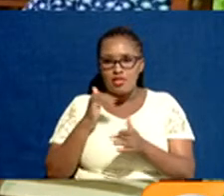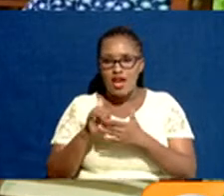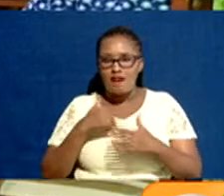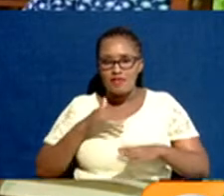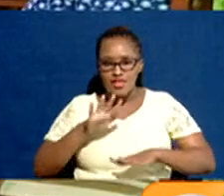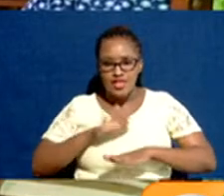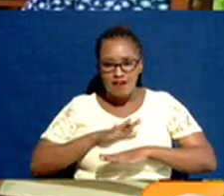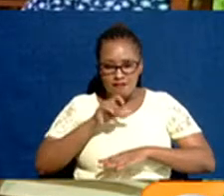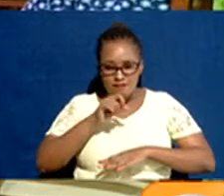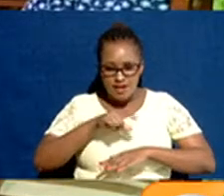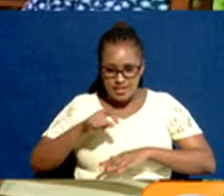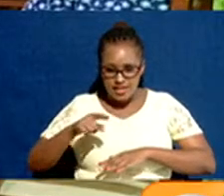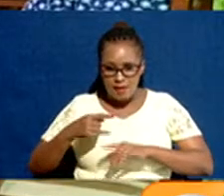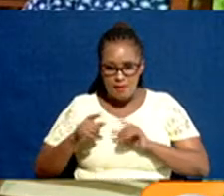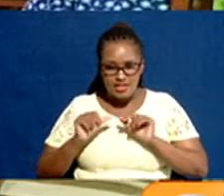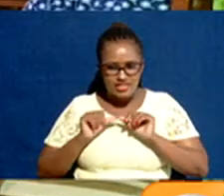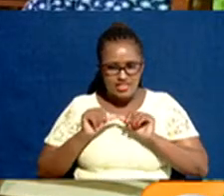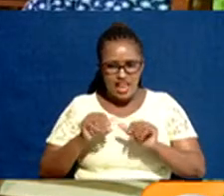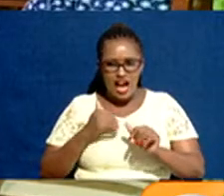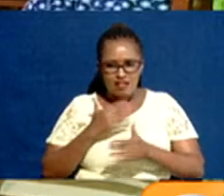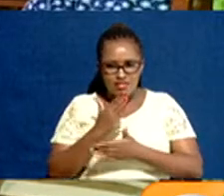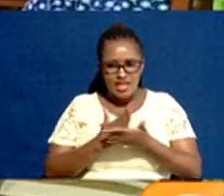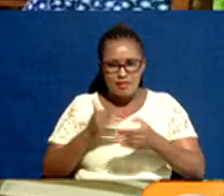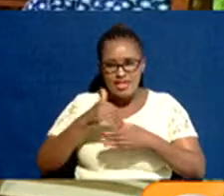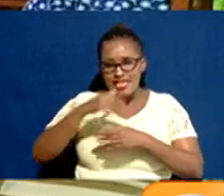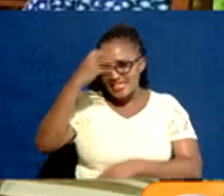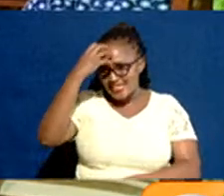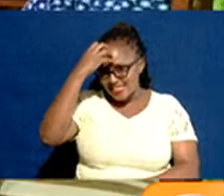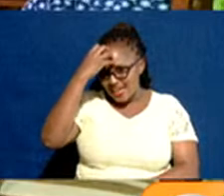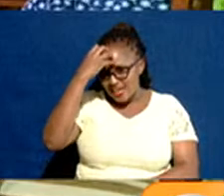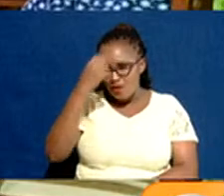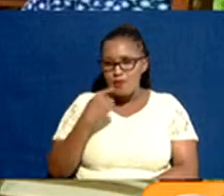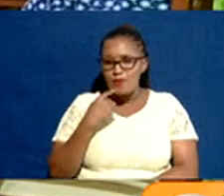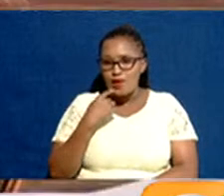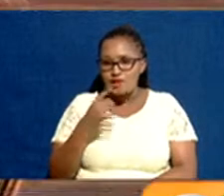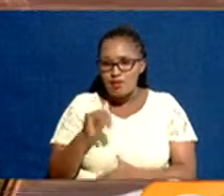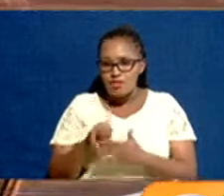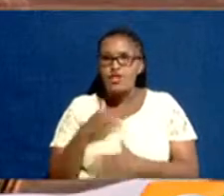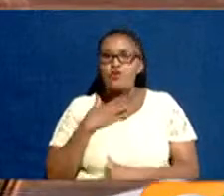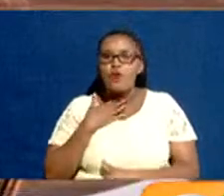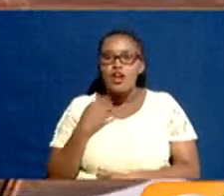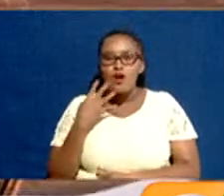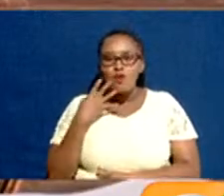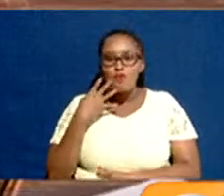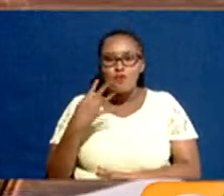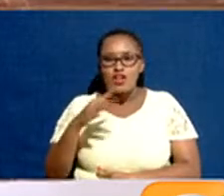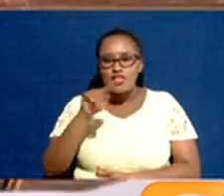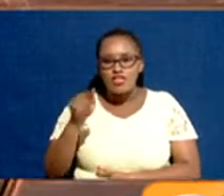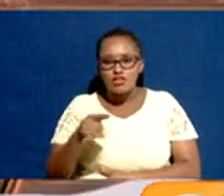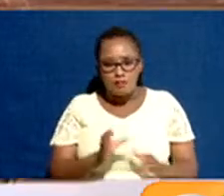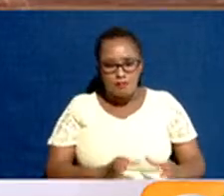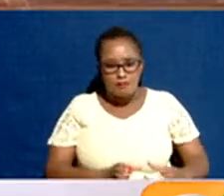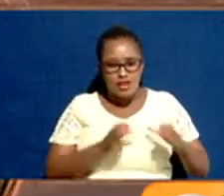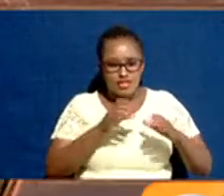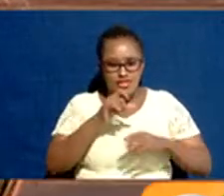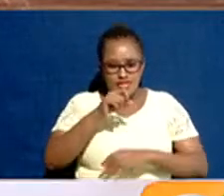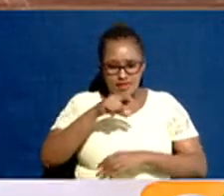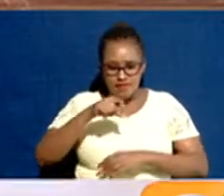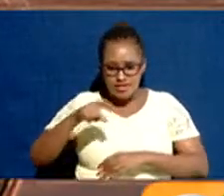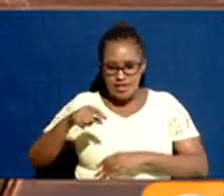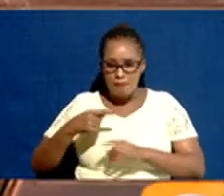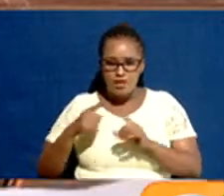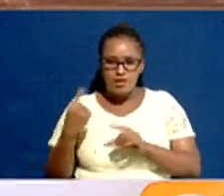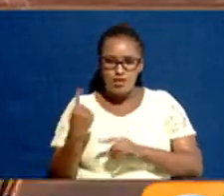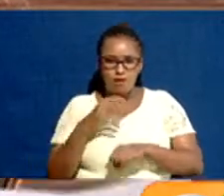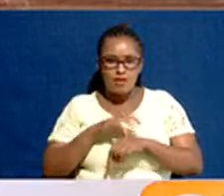fertilizer, but the NCPB in Kitale Trans Nzoia County, they say they need 400,000 bucks of fertilizer. They only received